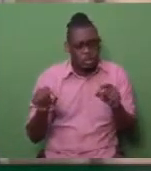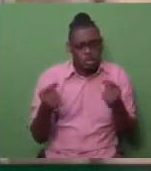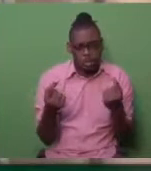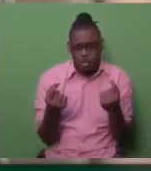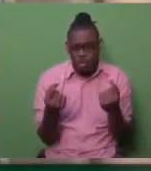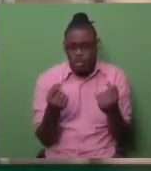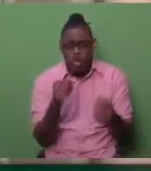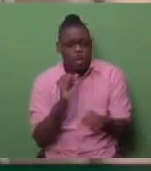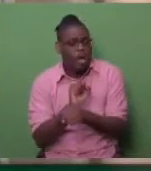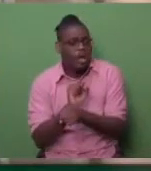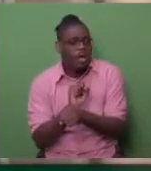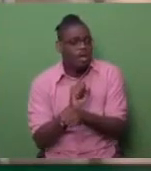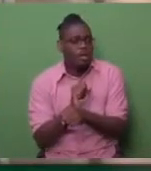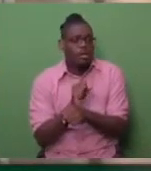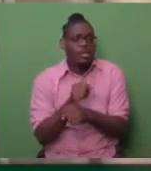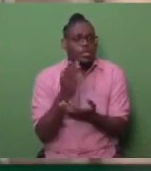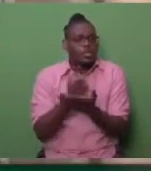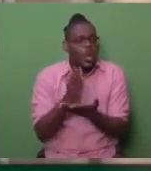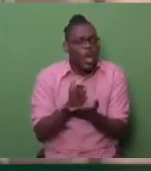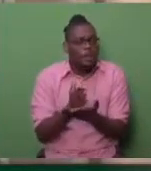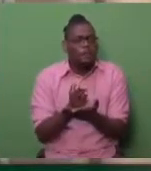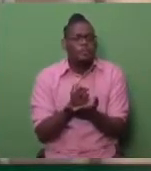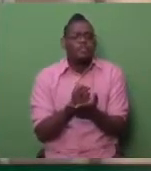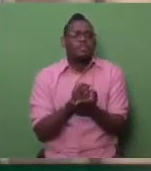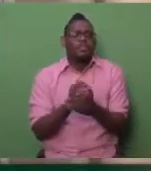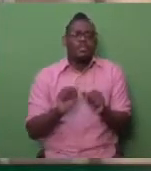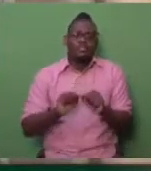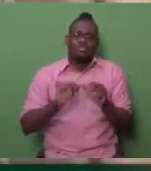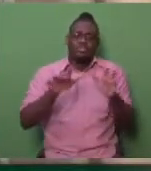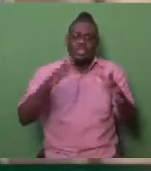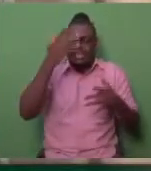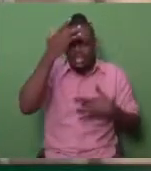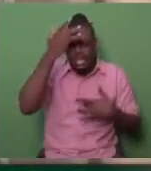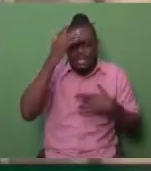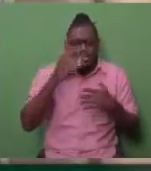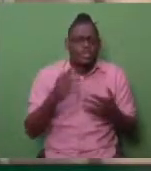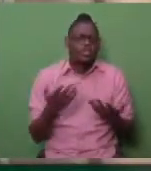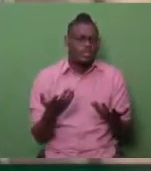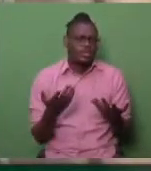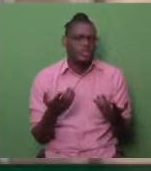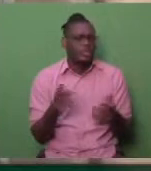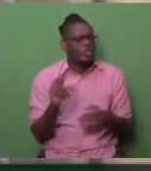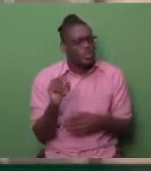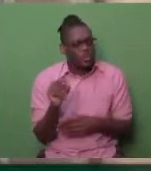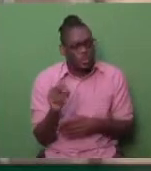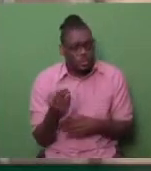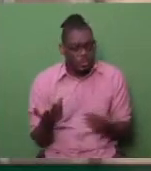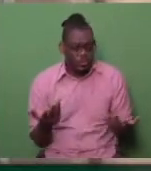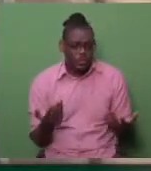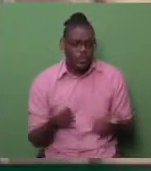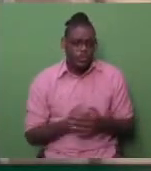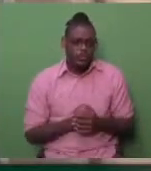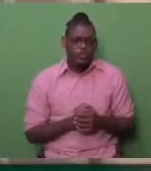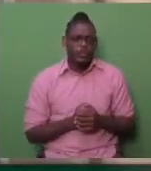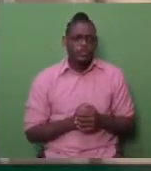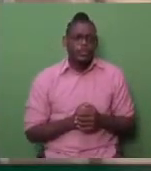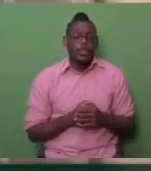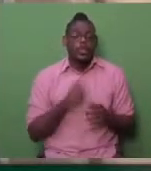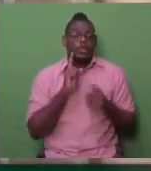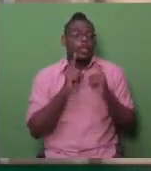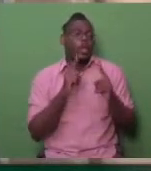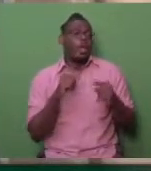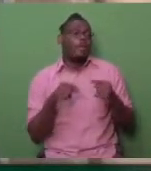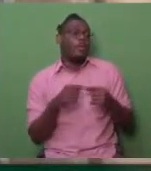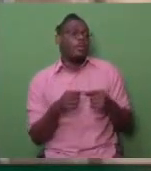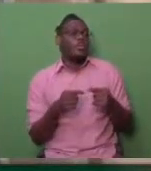confusion. Let's look at the issue of acting swiftly. Who can forget in January 2020, when we first